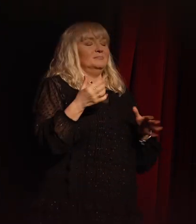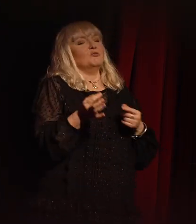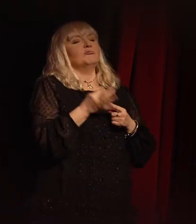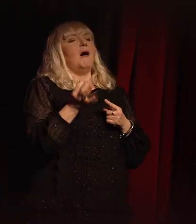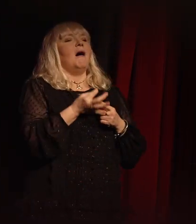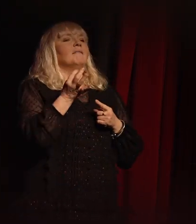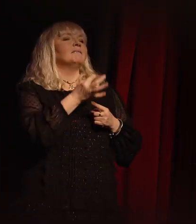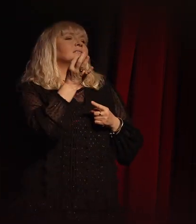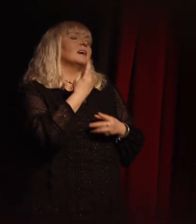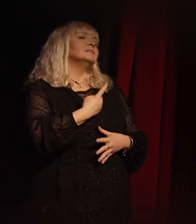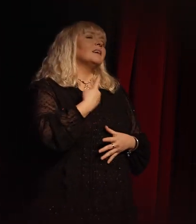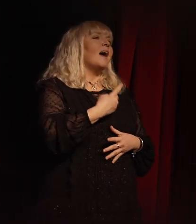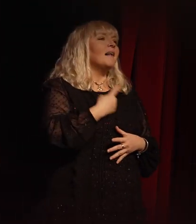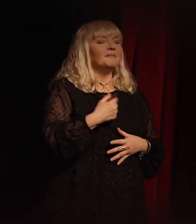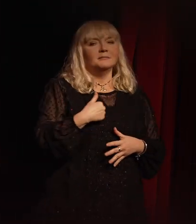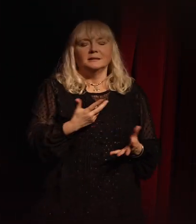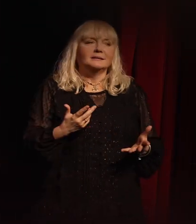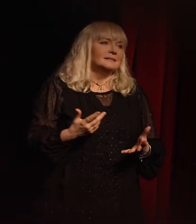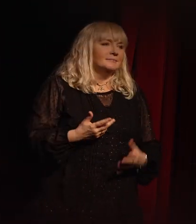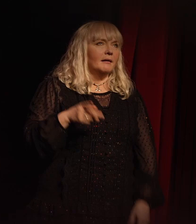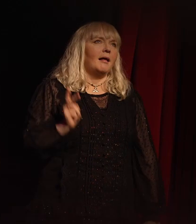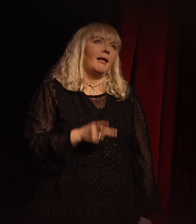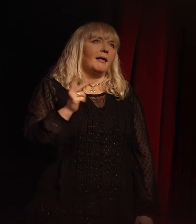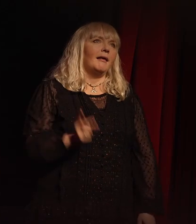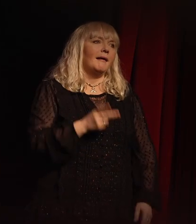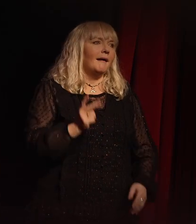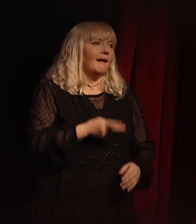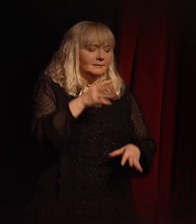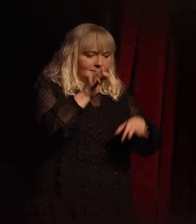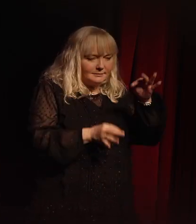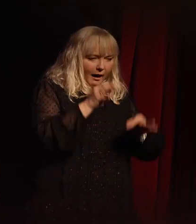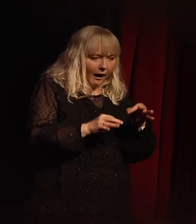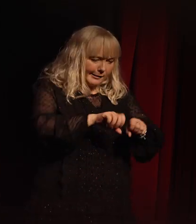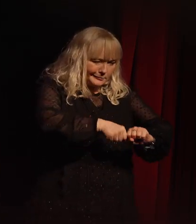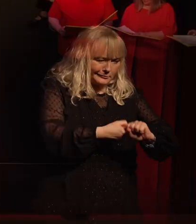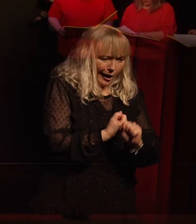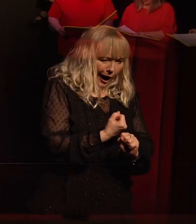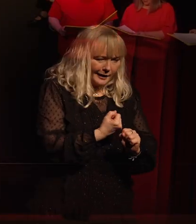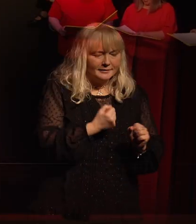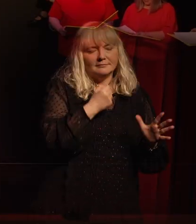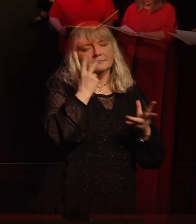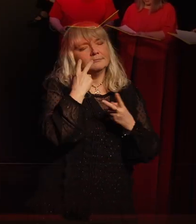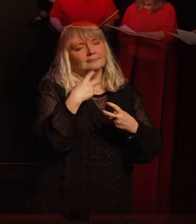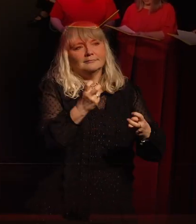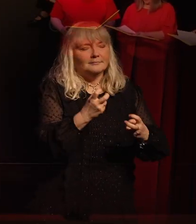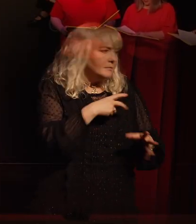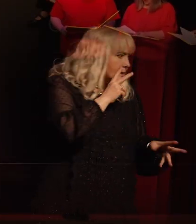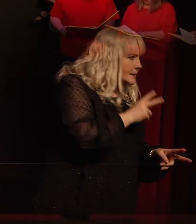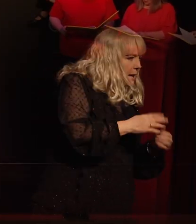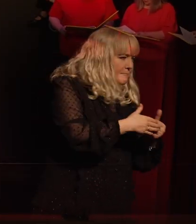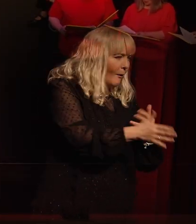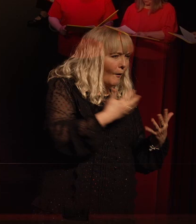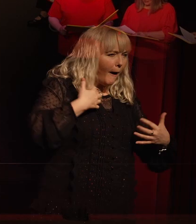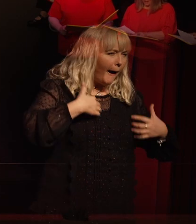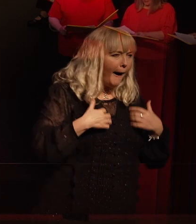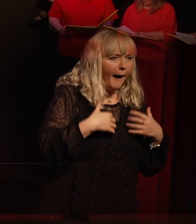here, here I go again. Tie-dye, how can I resist you? More ideas. Got